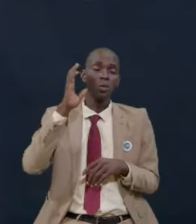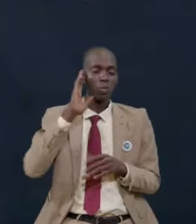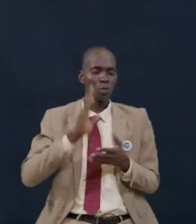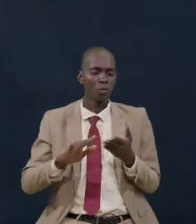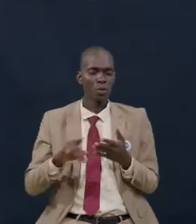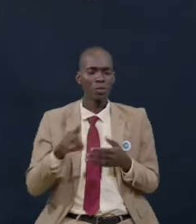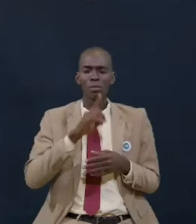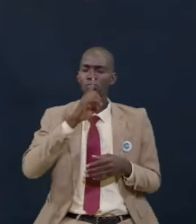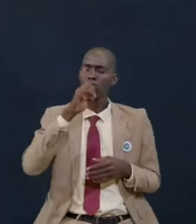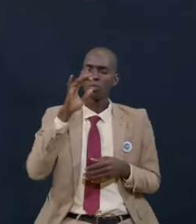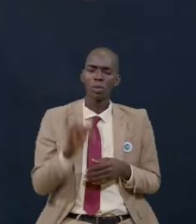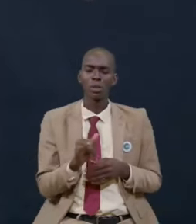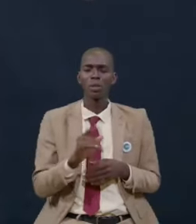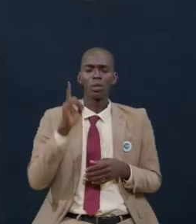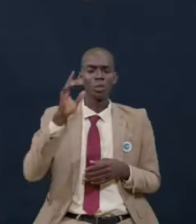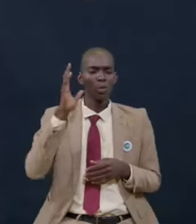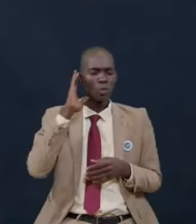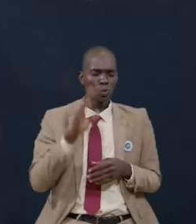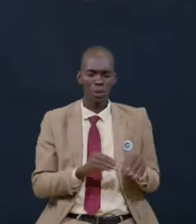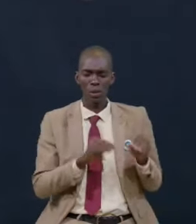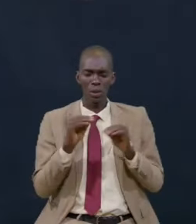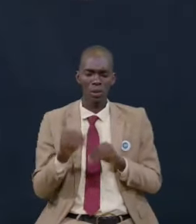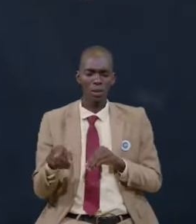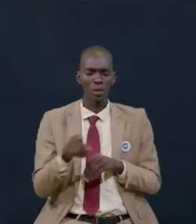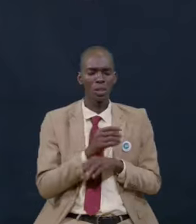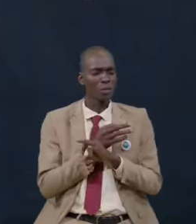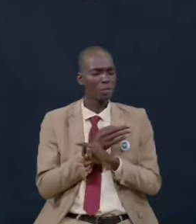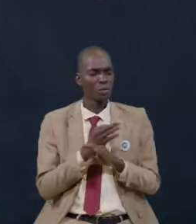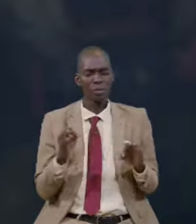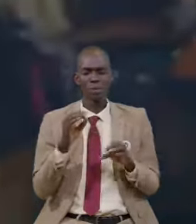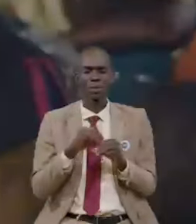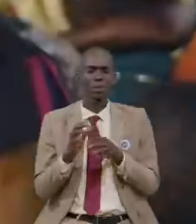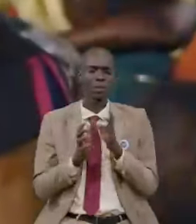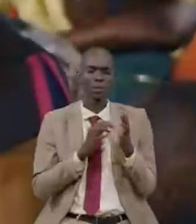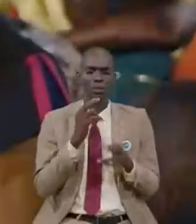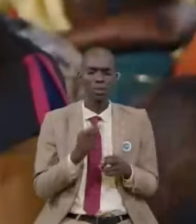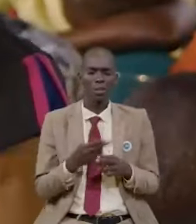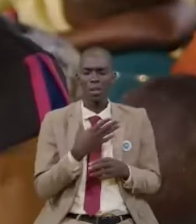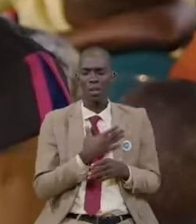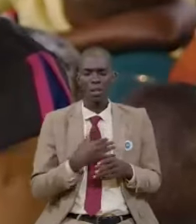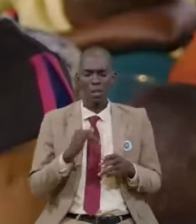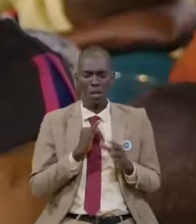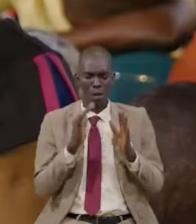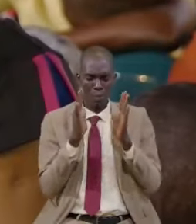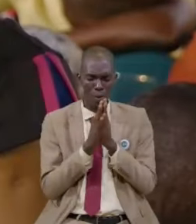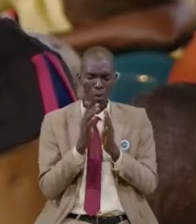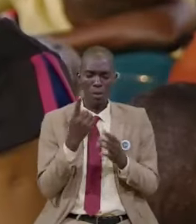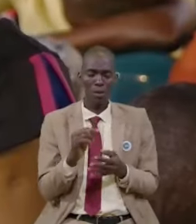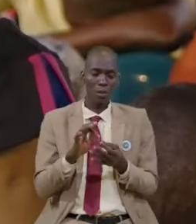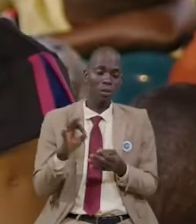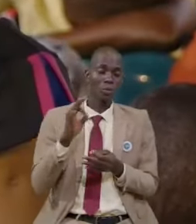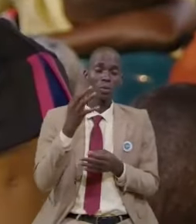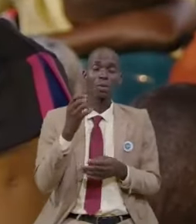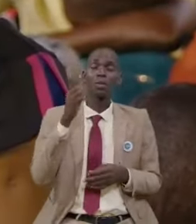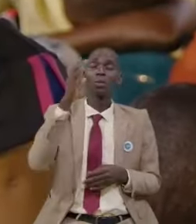You set them free supernaturally. And I pray the Spirit of God will bear witness in